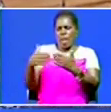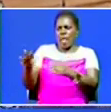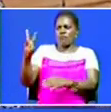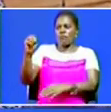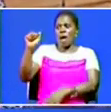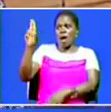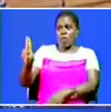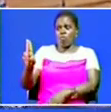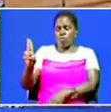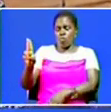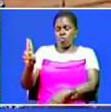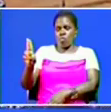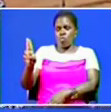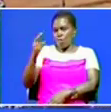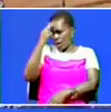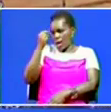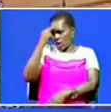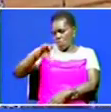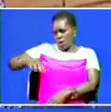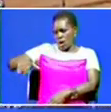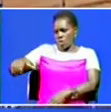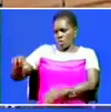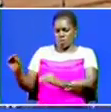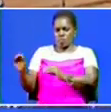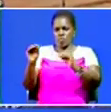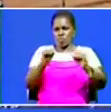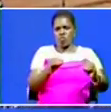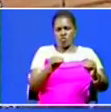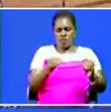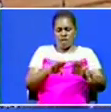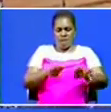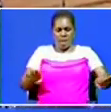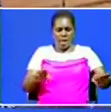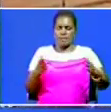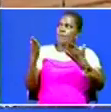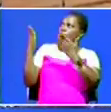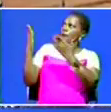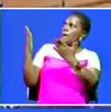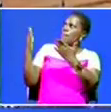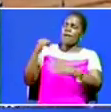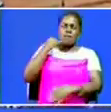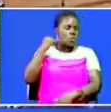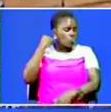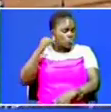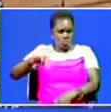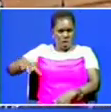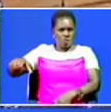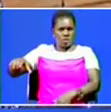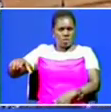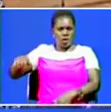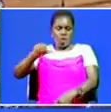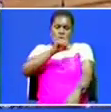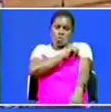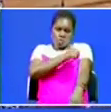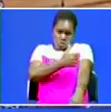of Mau in Narok County and set temporary shanties on this piece of land in Chepakundi, Nakuru County. Yet the